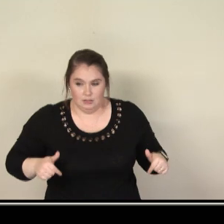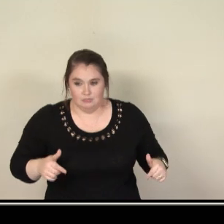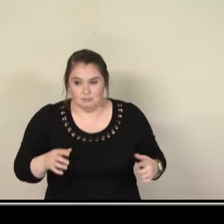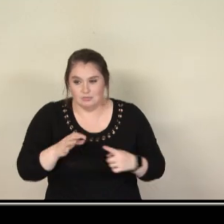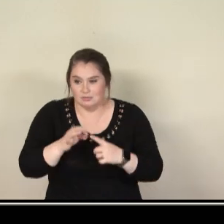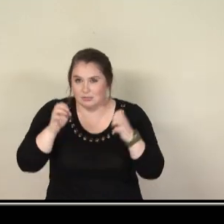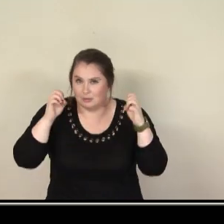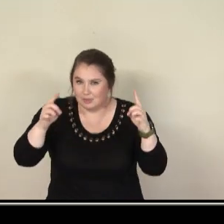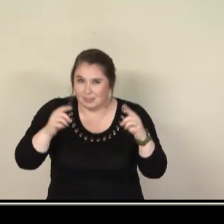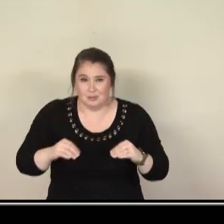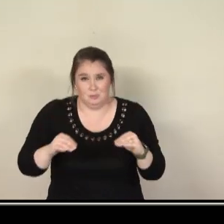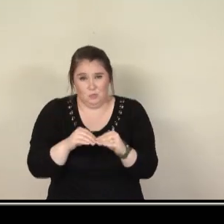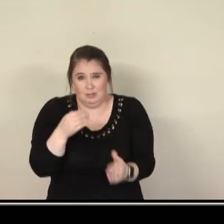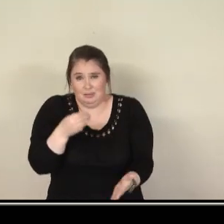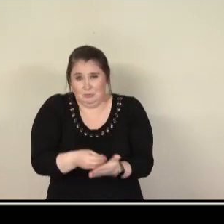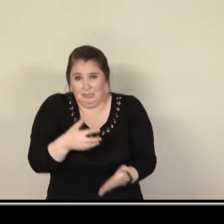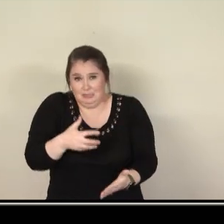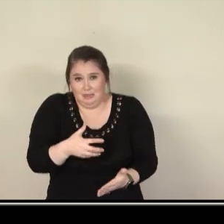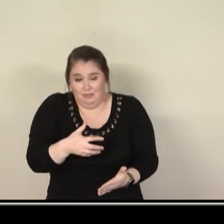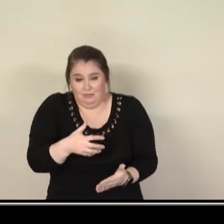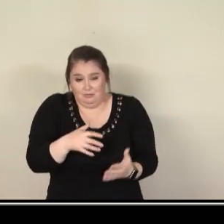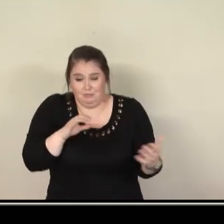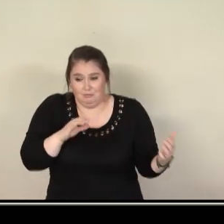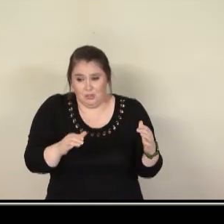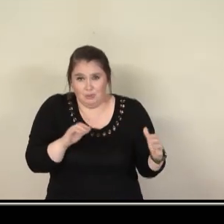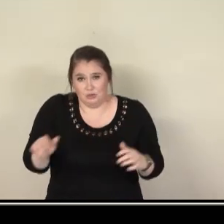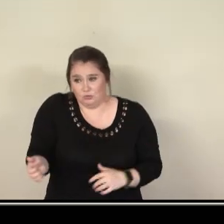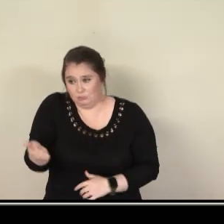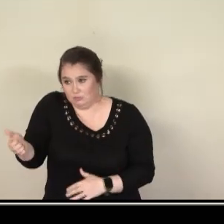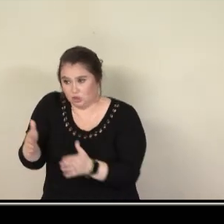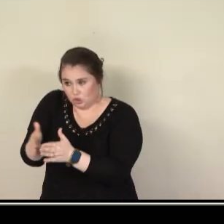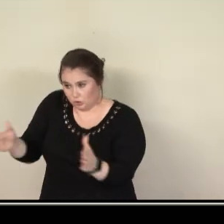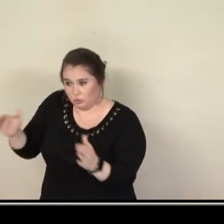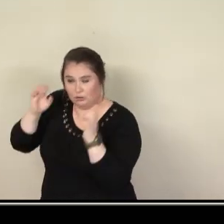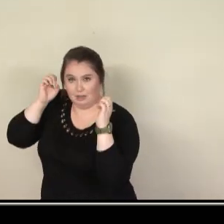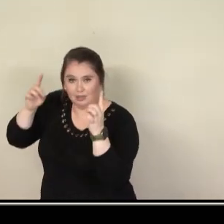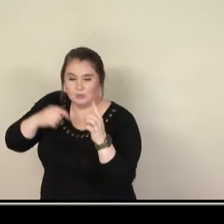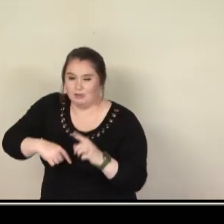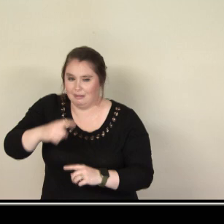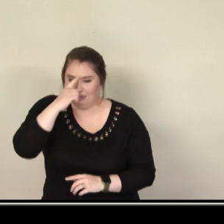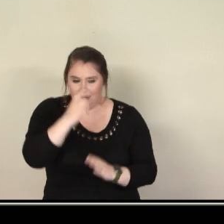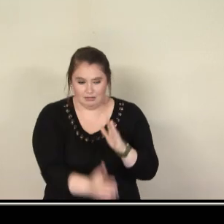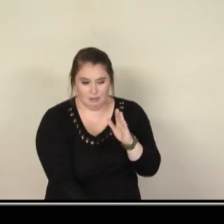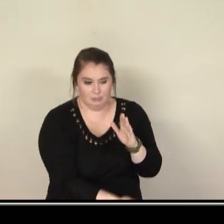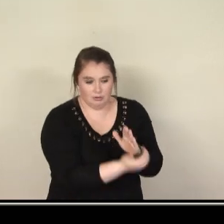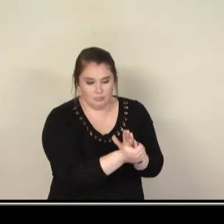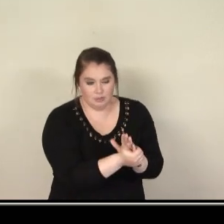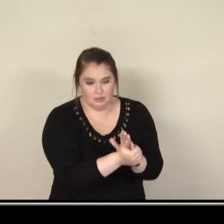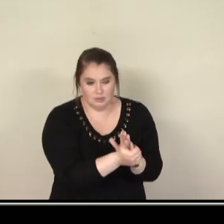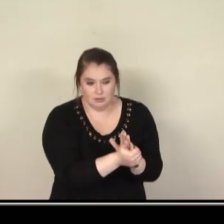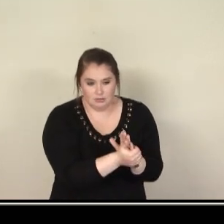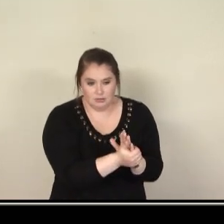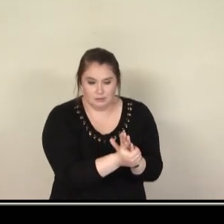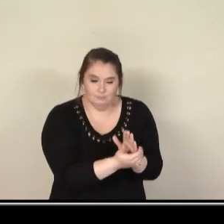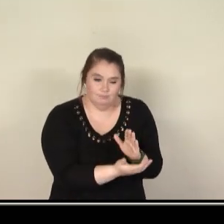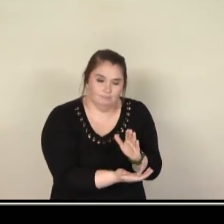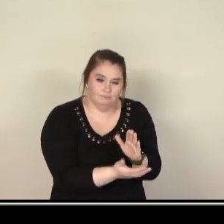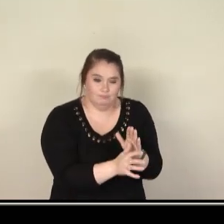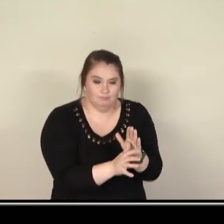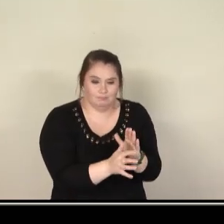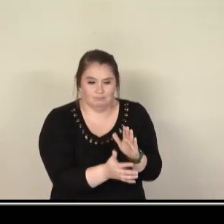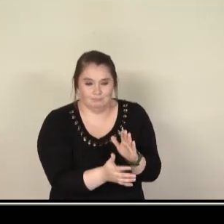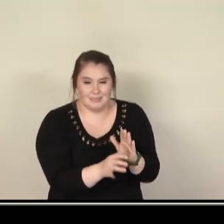special ed is actually more expensive than regular ed. So I think the amendment has taken it to something